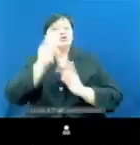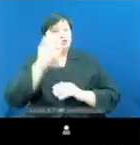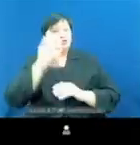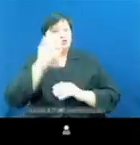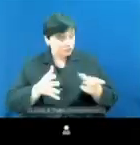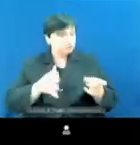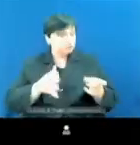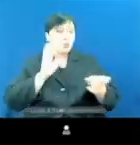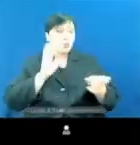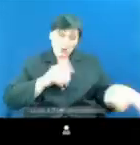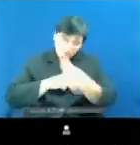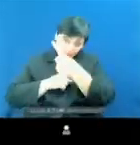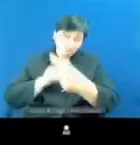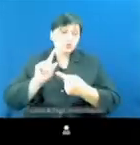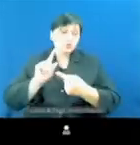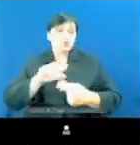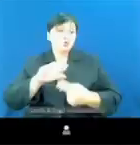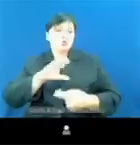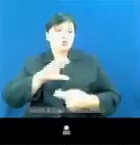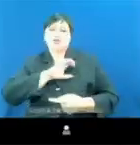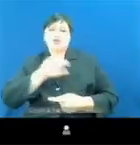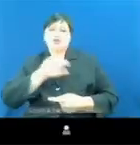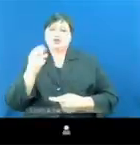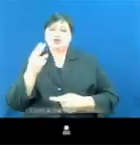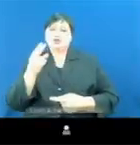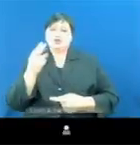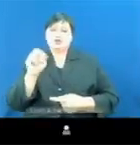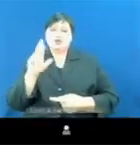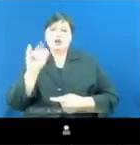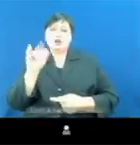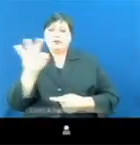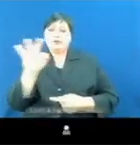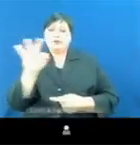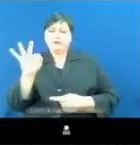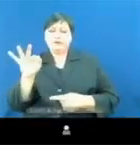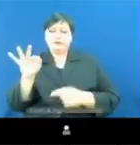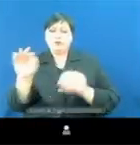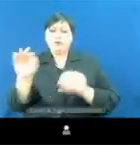sheriff's office where they are then booked. So